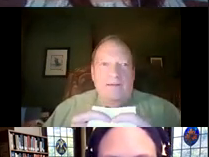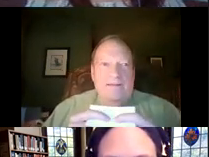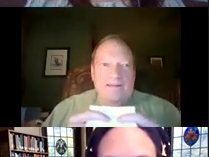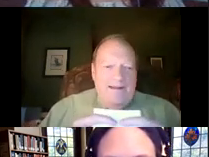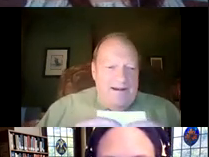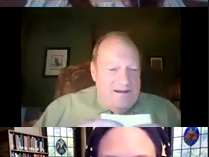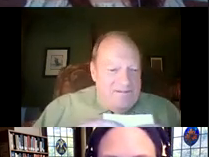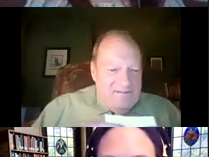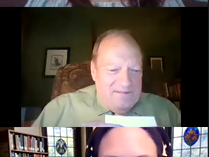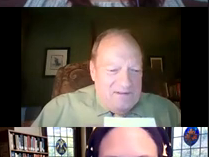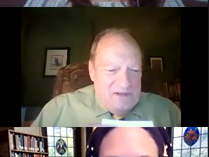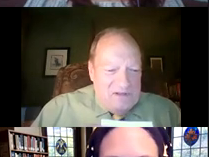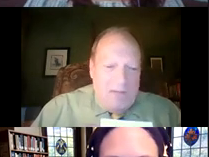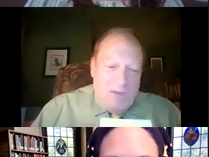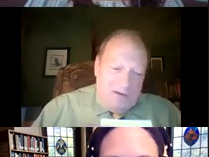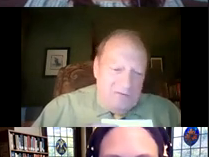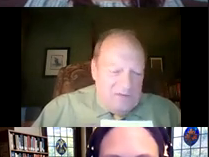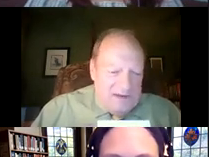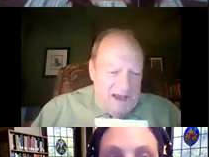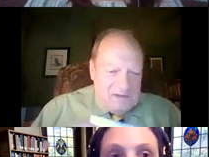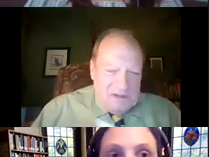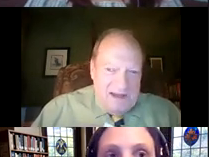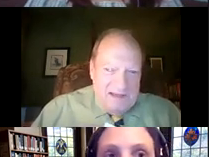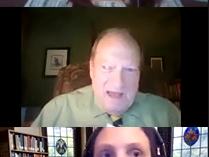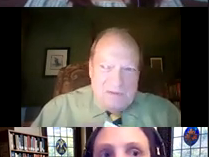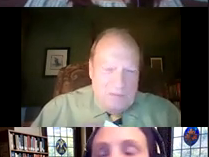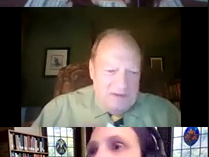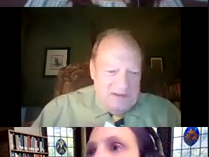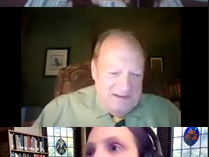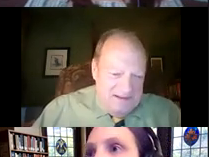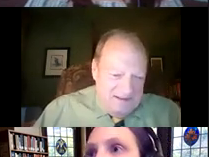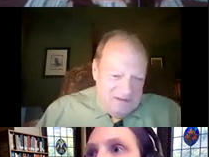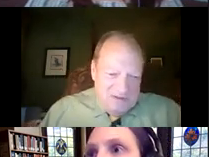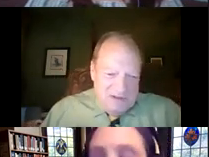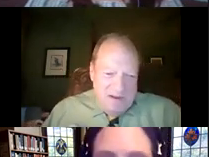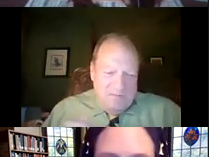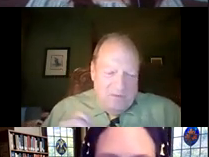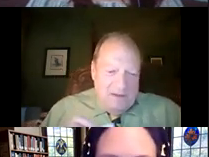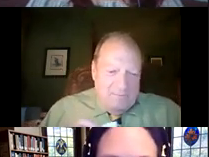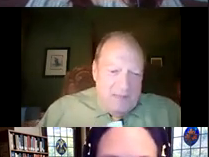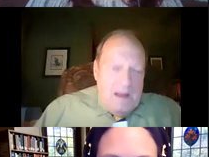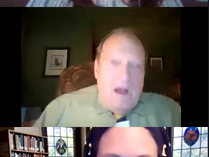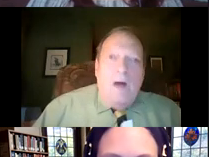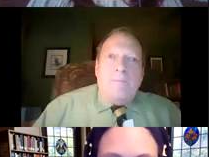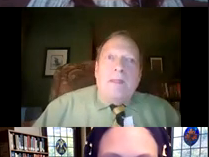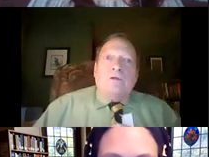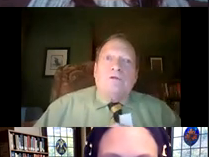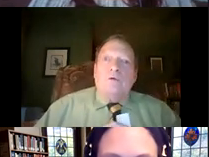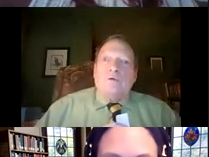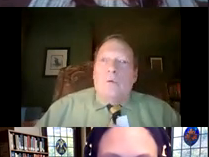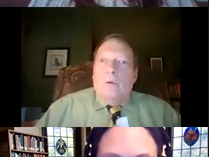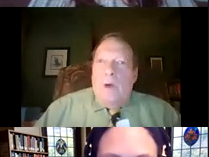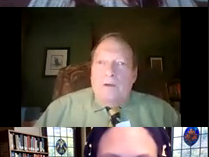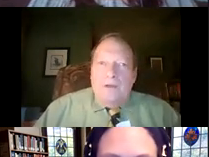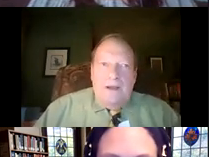rate, the job market was fantastic and hasn't been since, I'm afraid. So